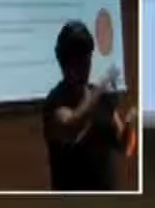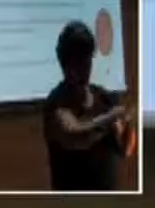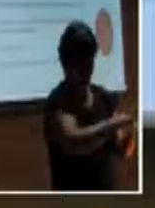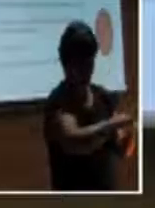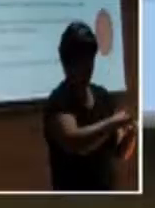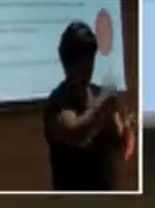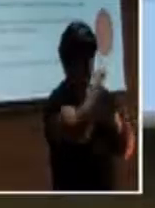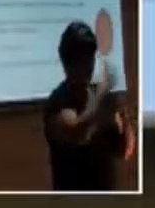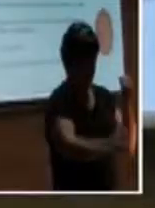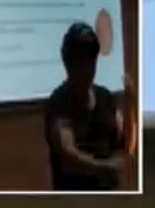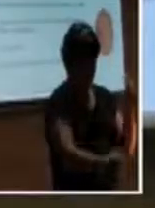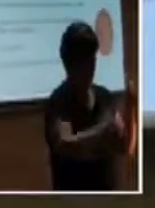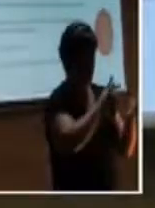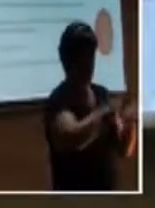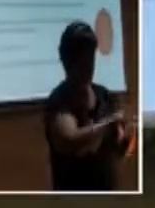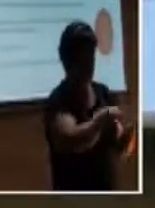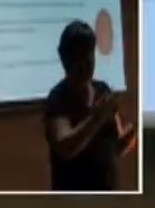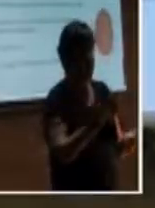other countries.